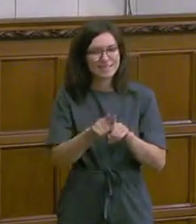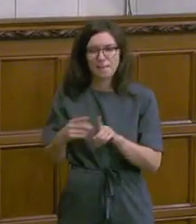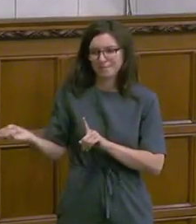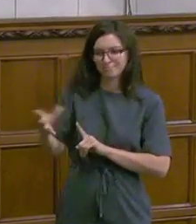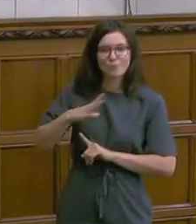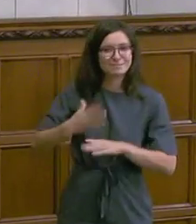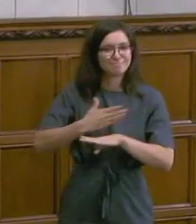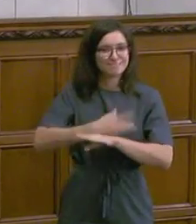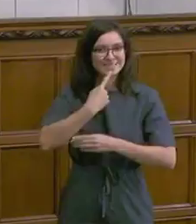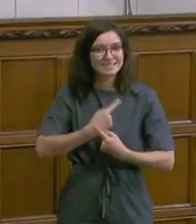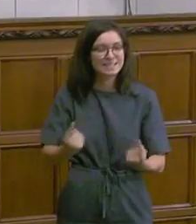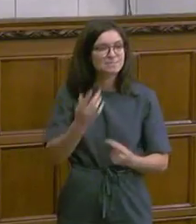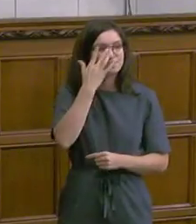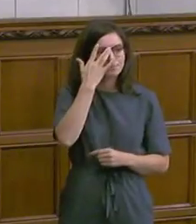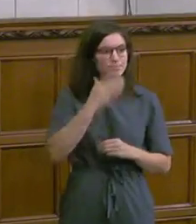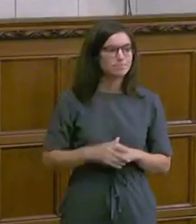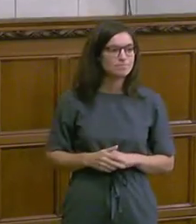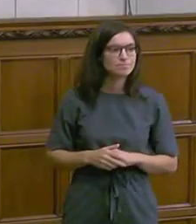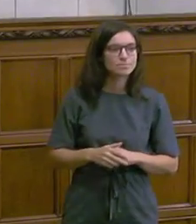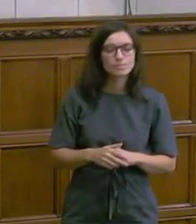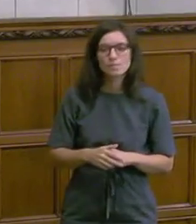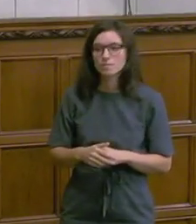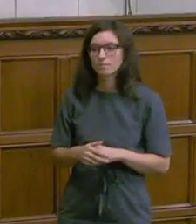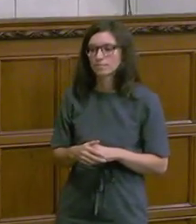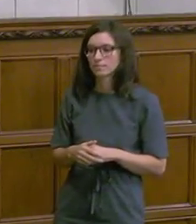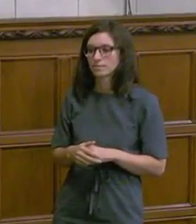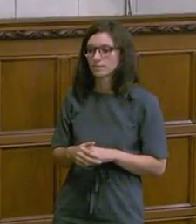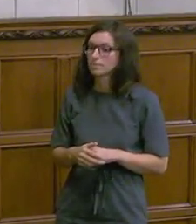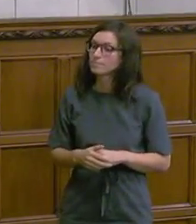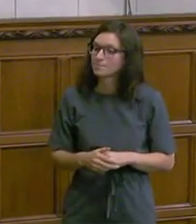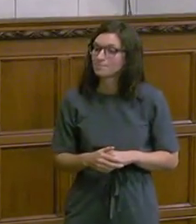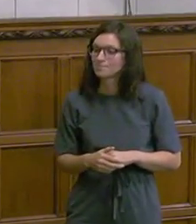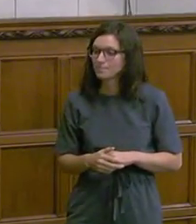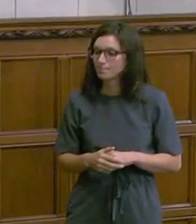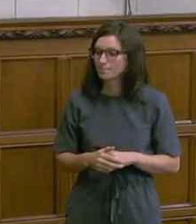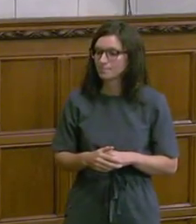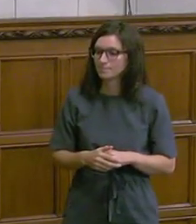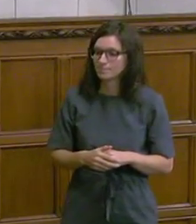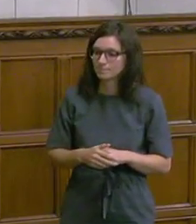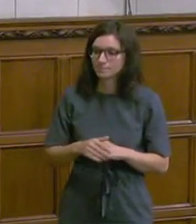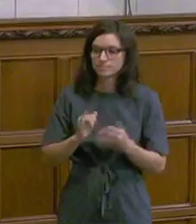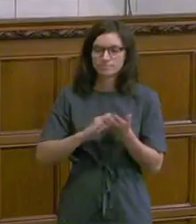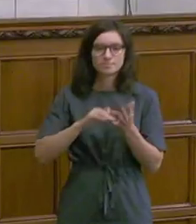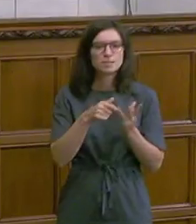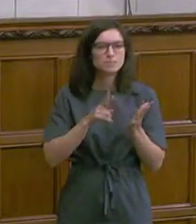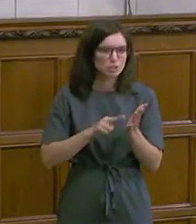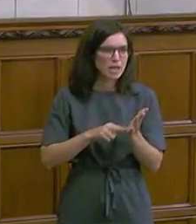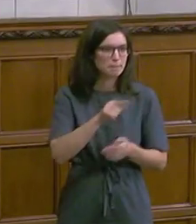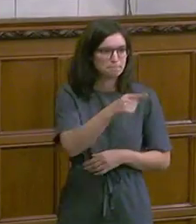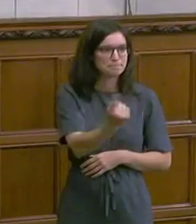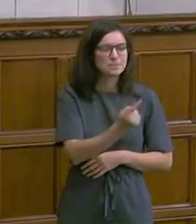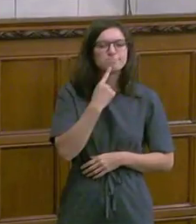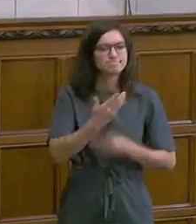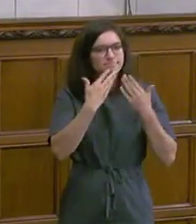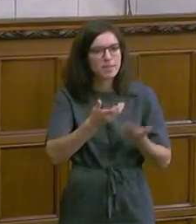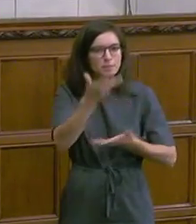you, Mr Stringer. First of all, can I also congratulate the Honourable Gentleman for Poplar and Limehouse for bringing this forward. There would be some things that we disagree